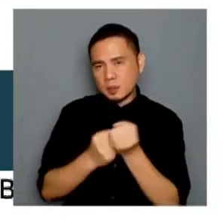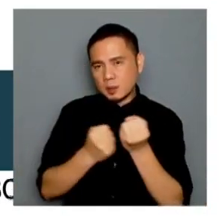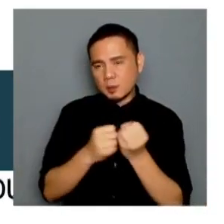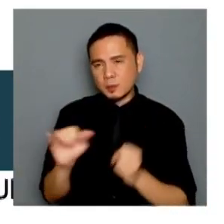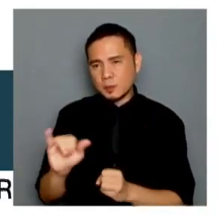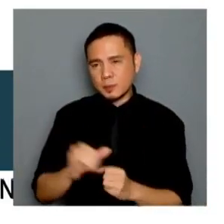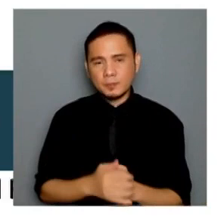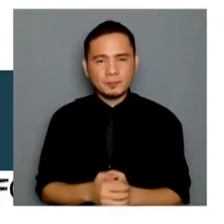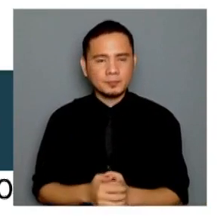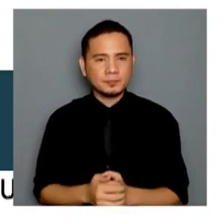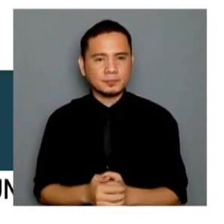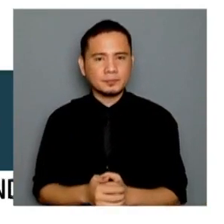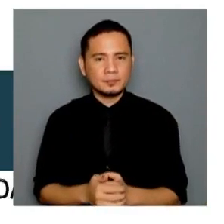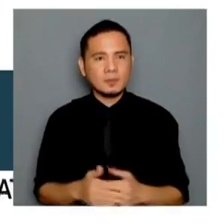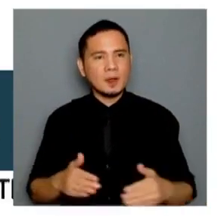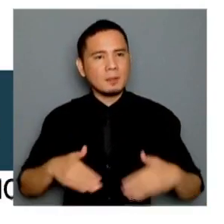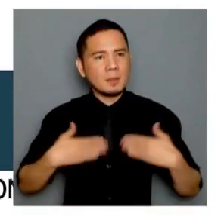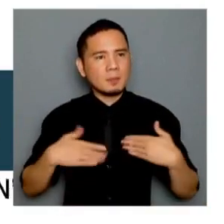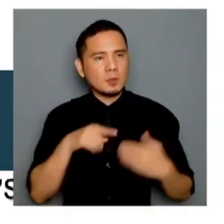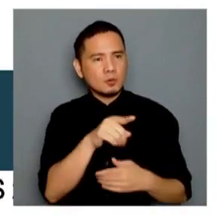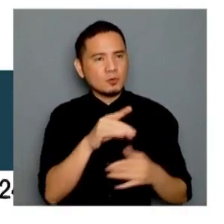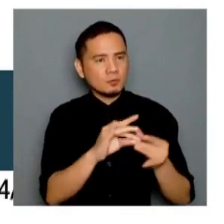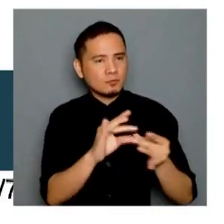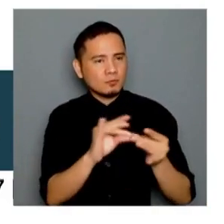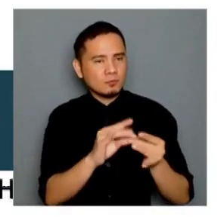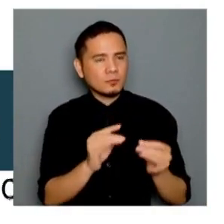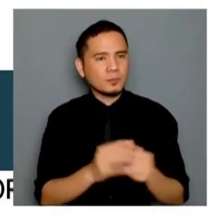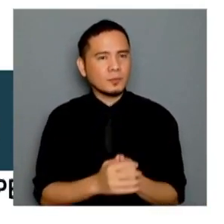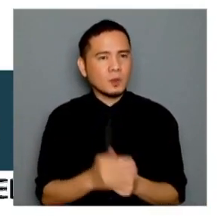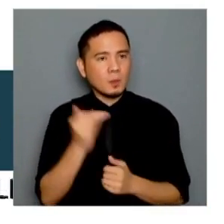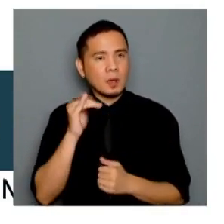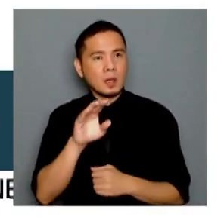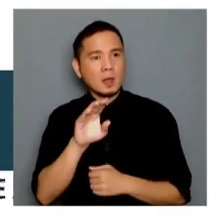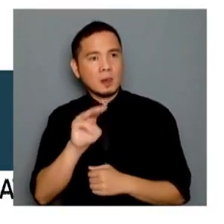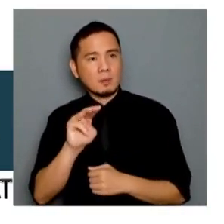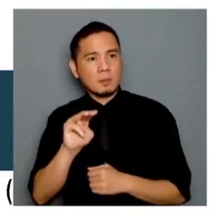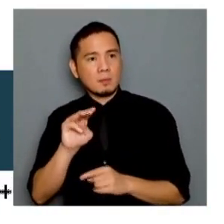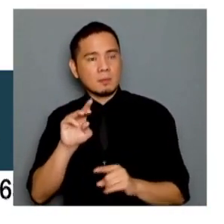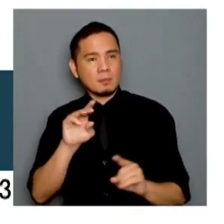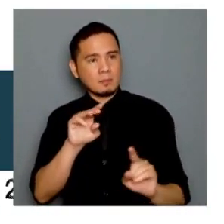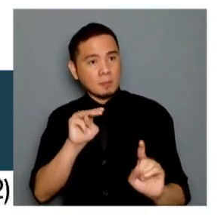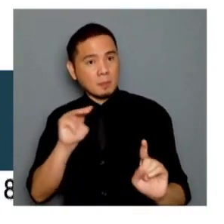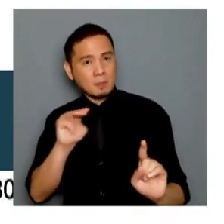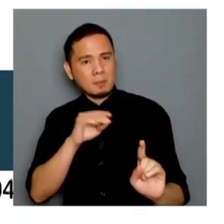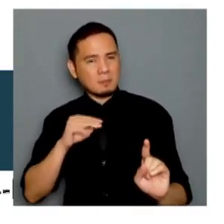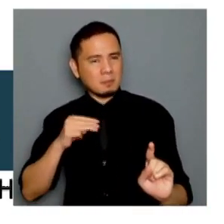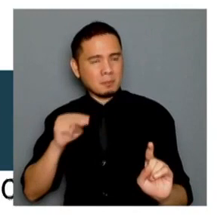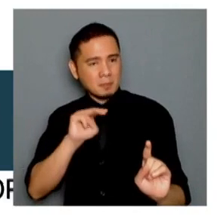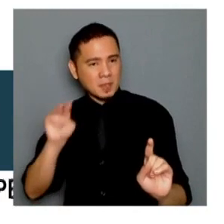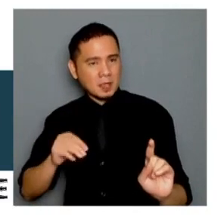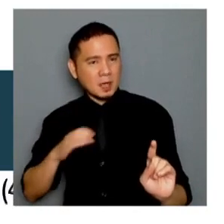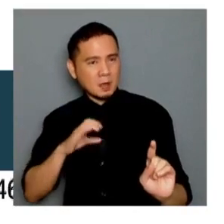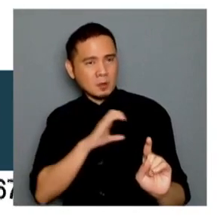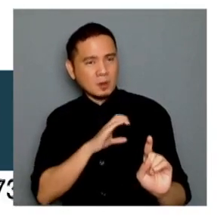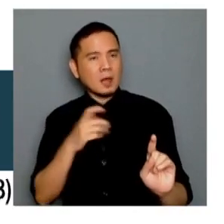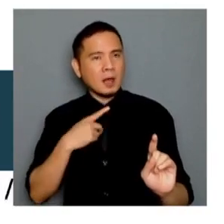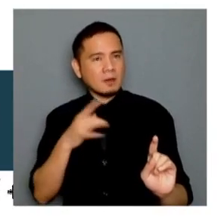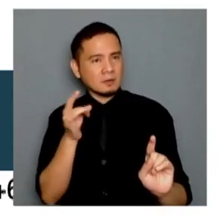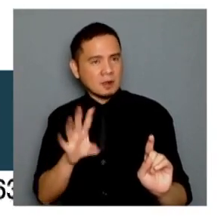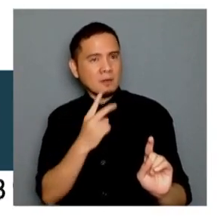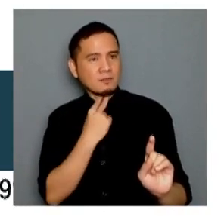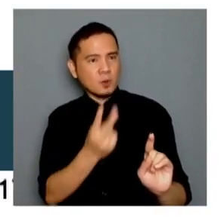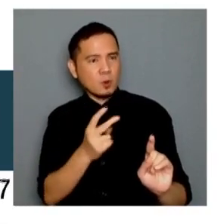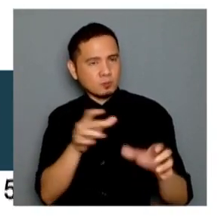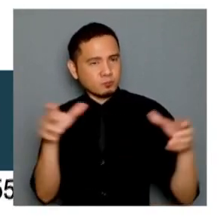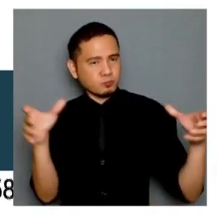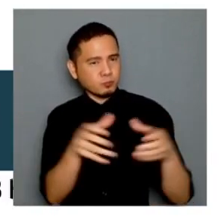really the Metro Manila Council during the early days of the pandemic, as you said, had one voice and was really instrumental in sort